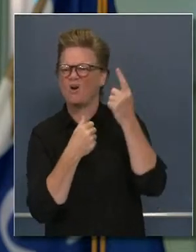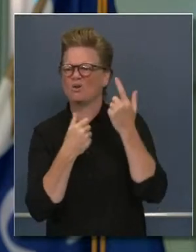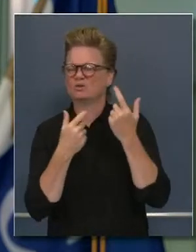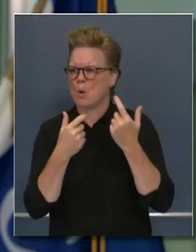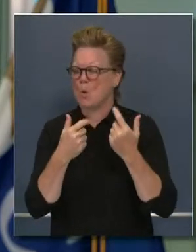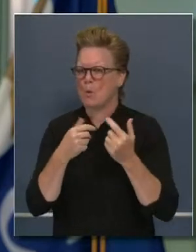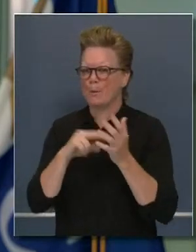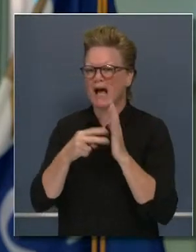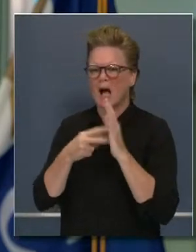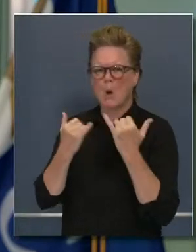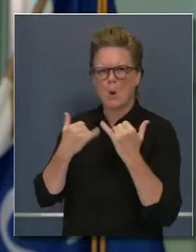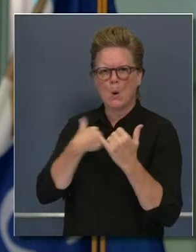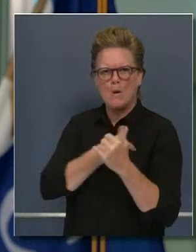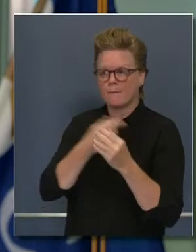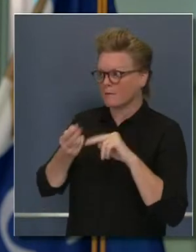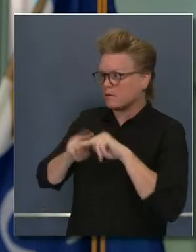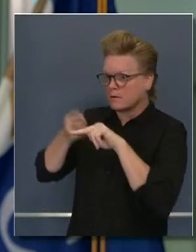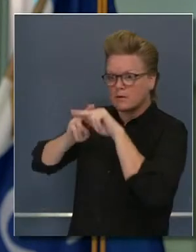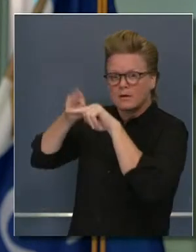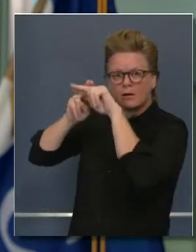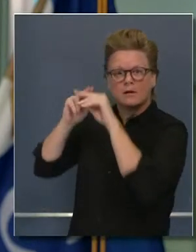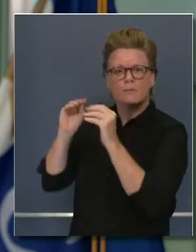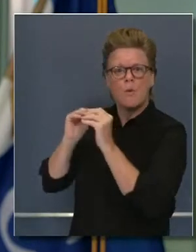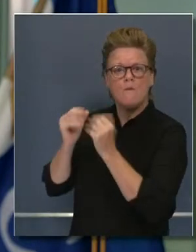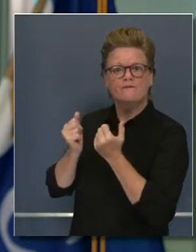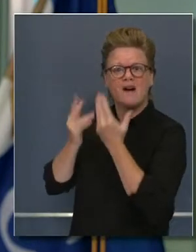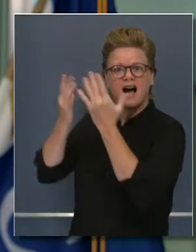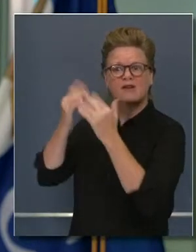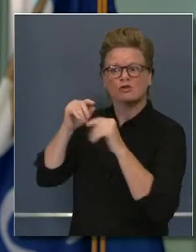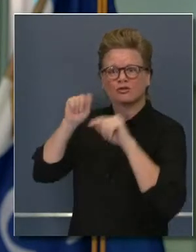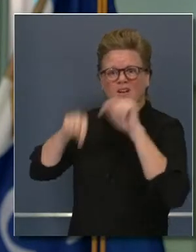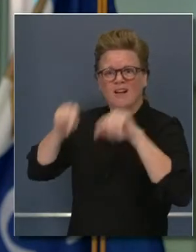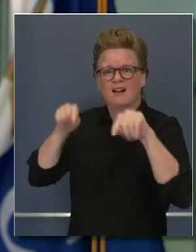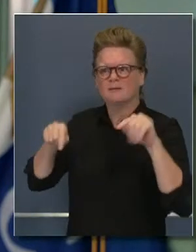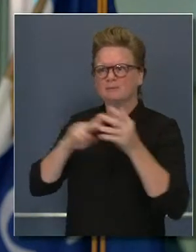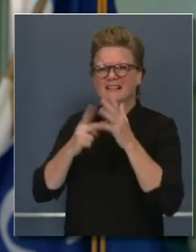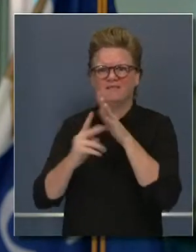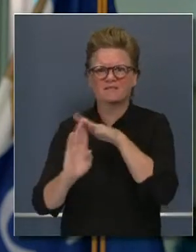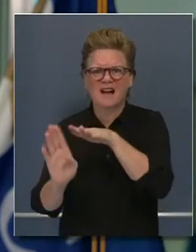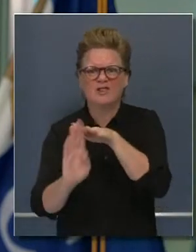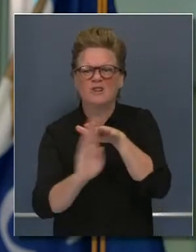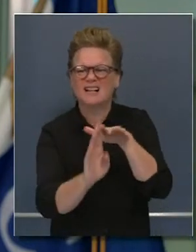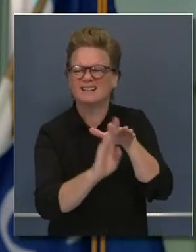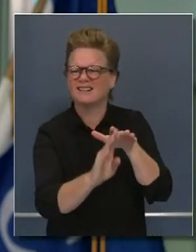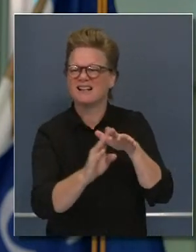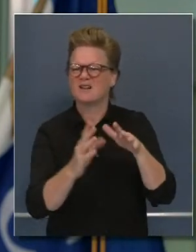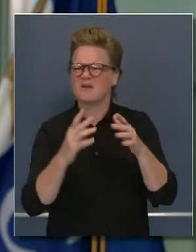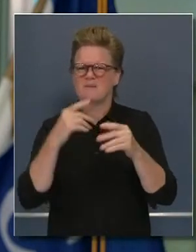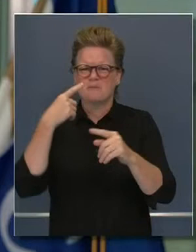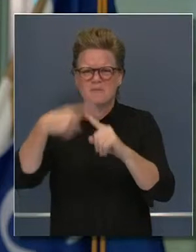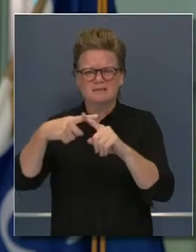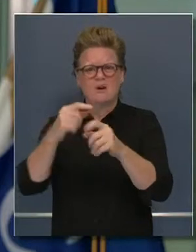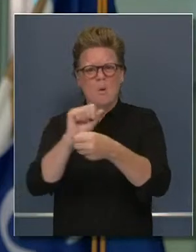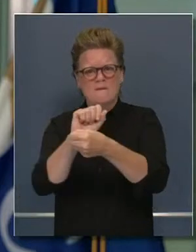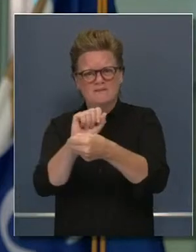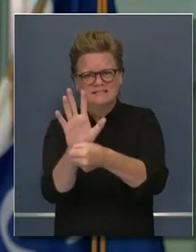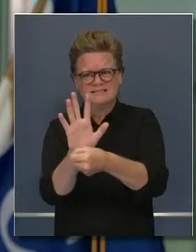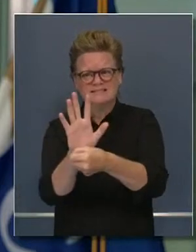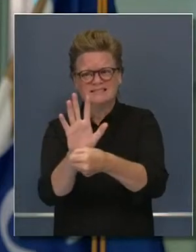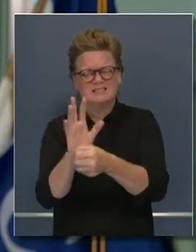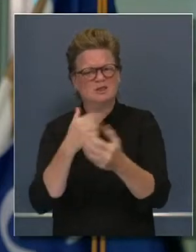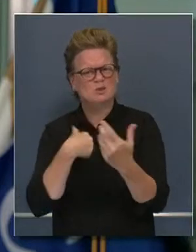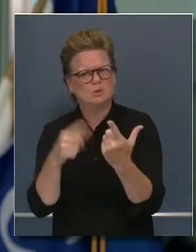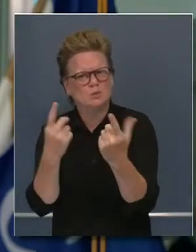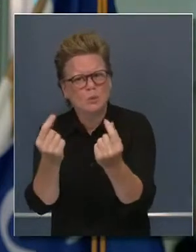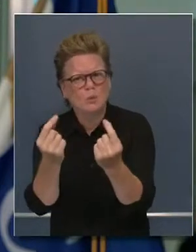more evacuations, along with a pandemic that restricts what they can do and who they can see? Well, we're resilient. We'll get through this. It's not a permanent state.